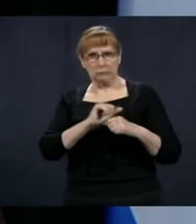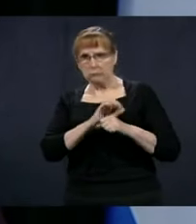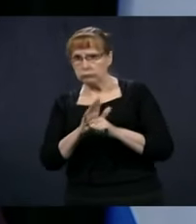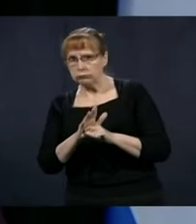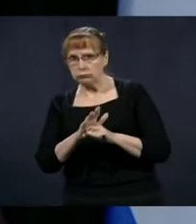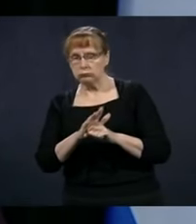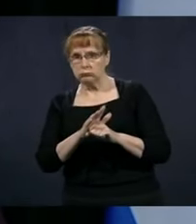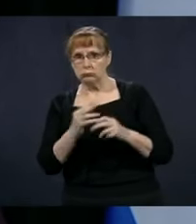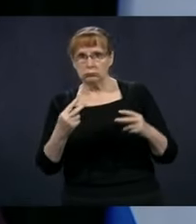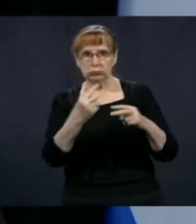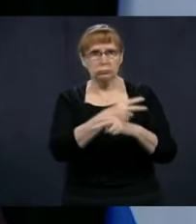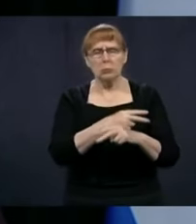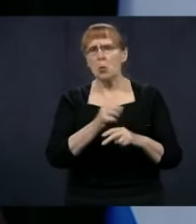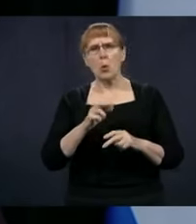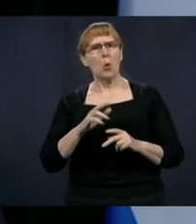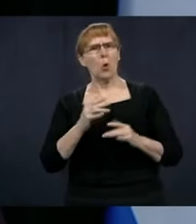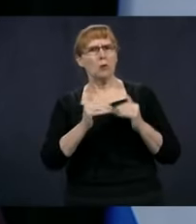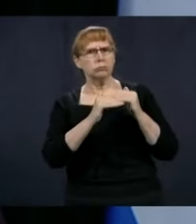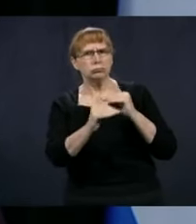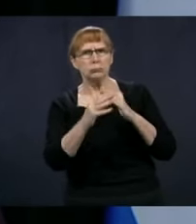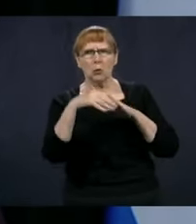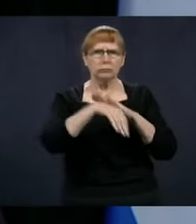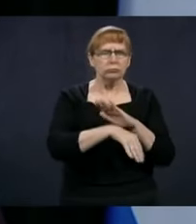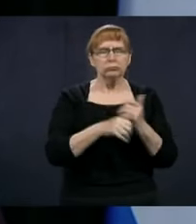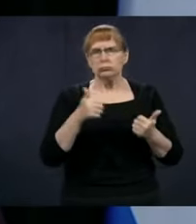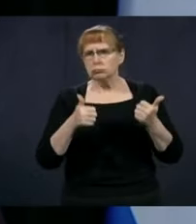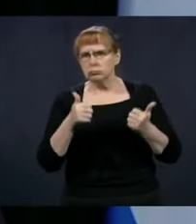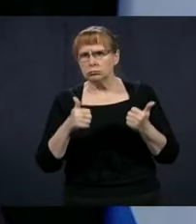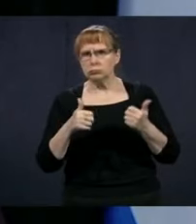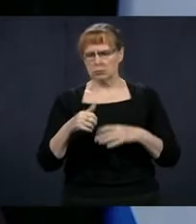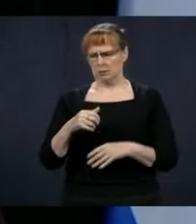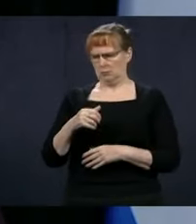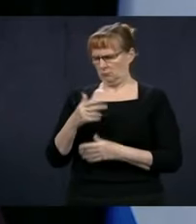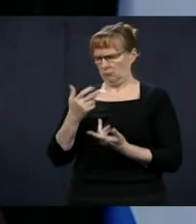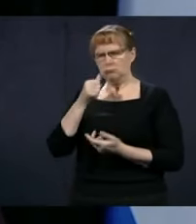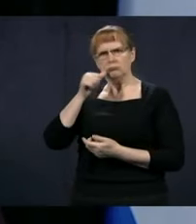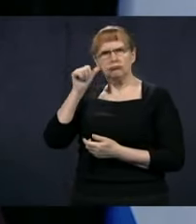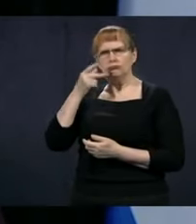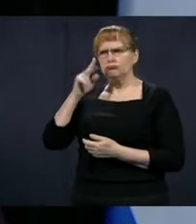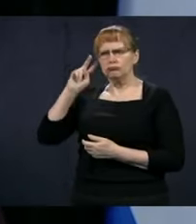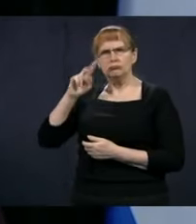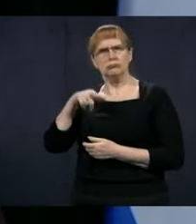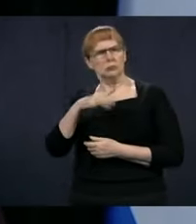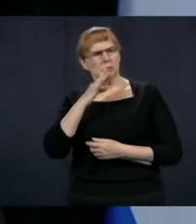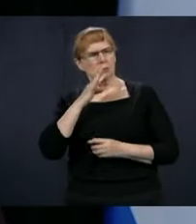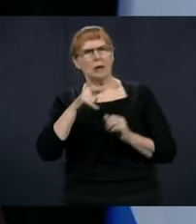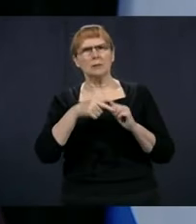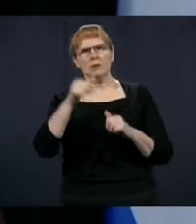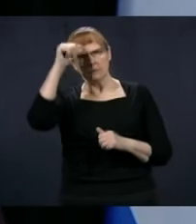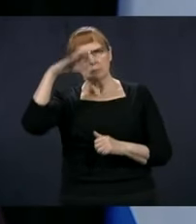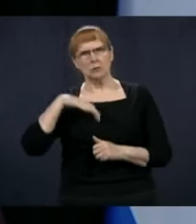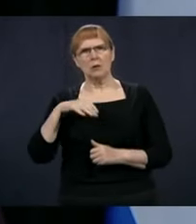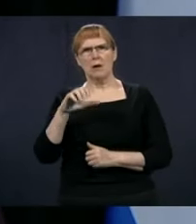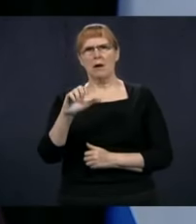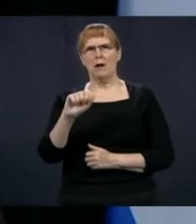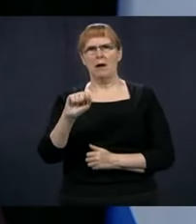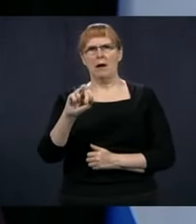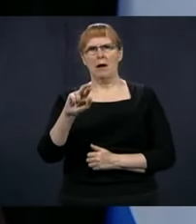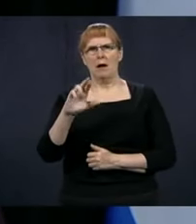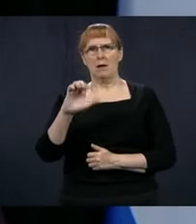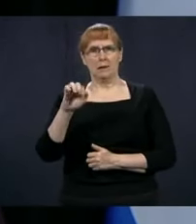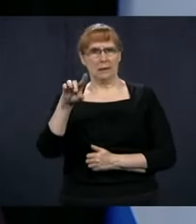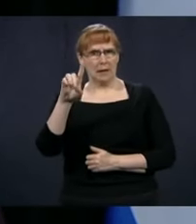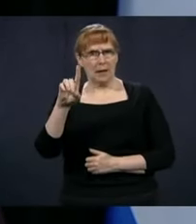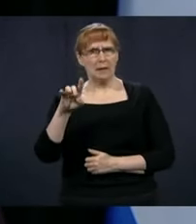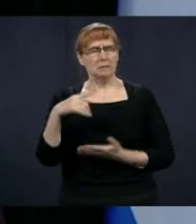you on Mr. Arcan talking about the demonstration the other day in Montreal, and that. What kind of surveillance do you have in